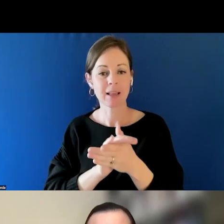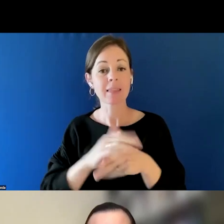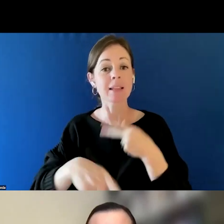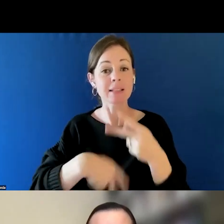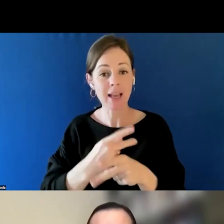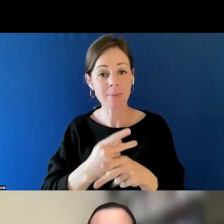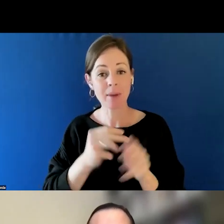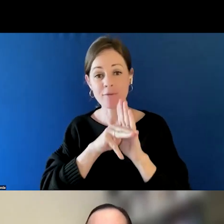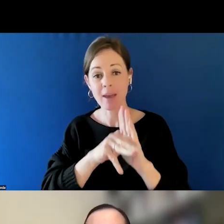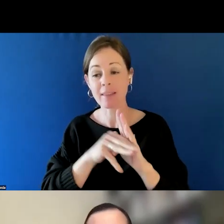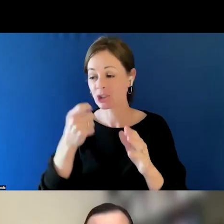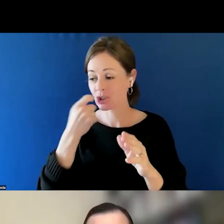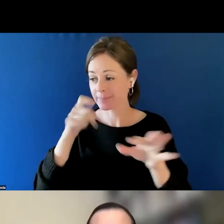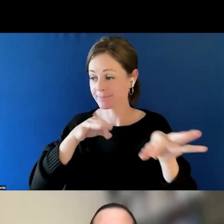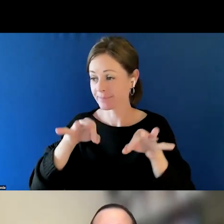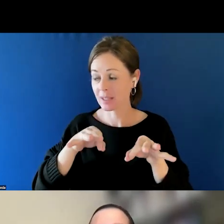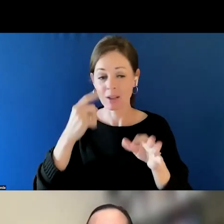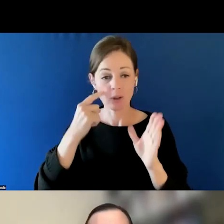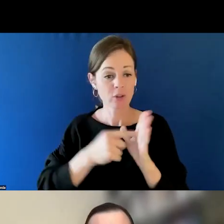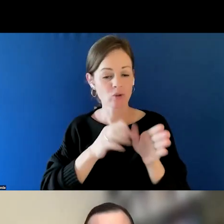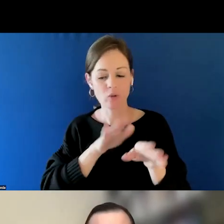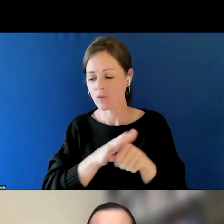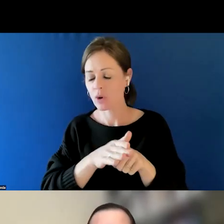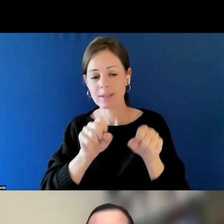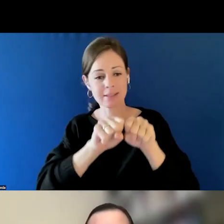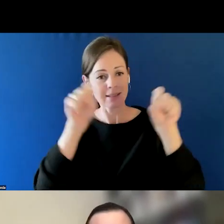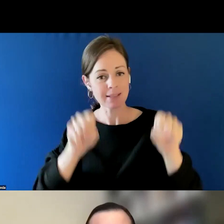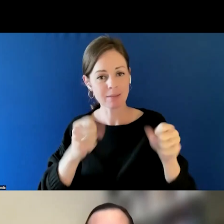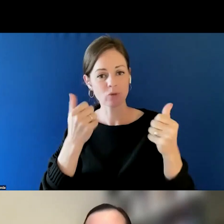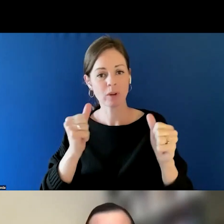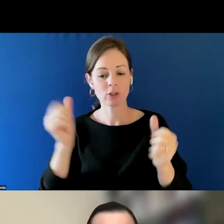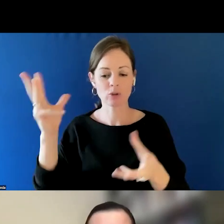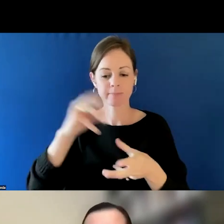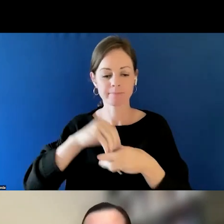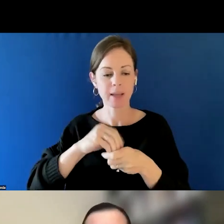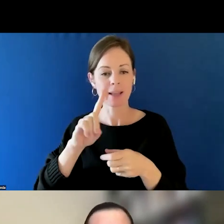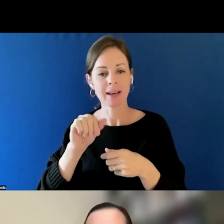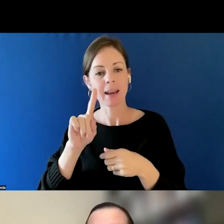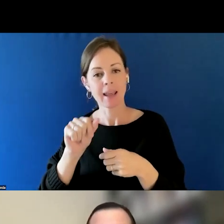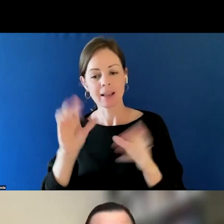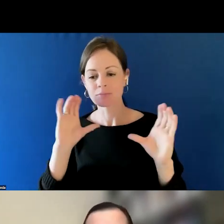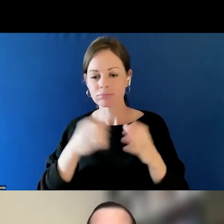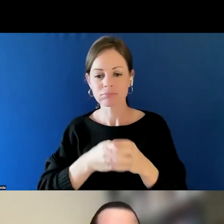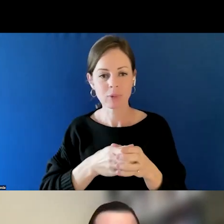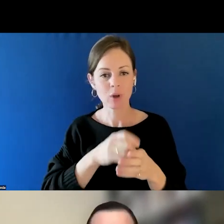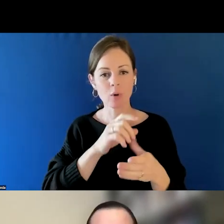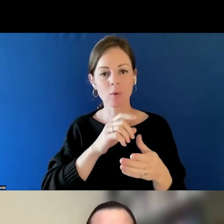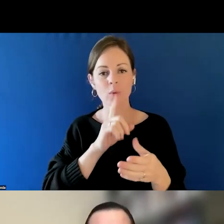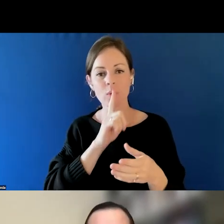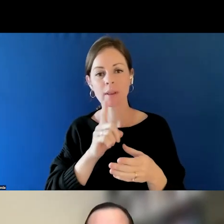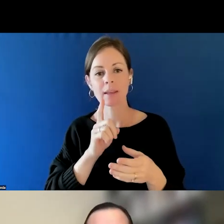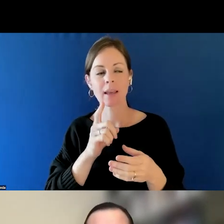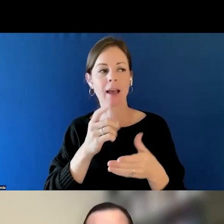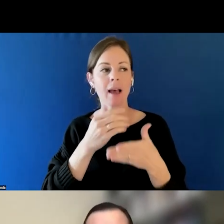Margie just described of looking at a whole system, being able to combine data sets in order to make these really helpful